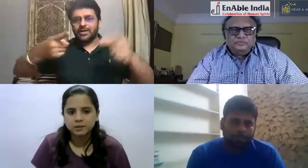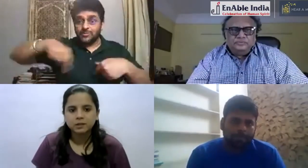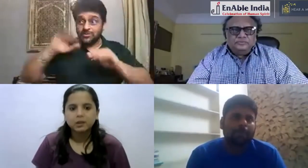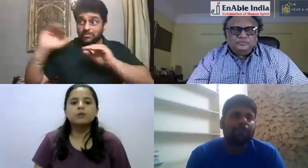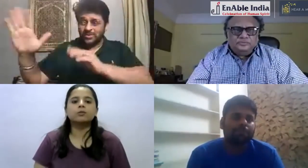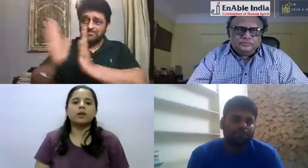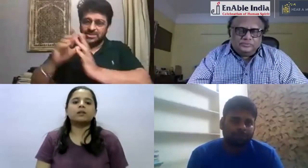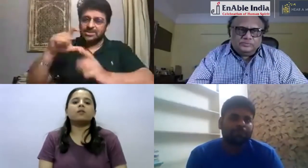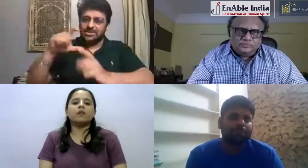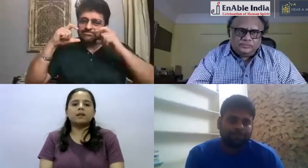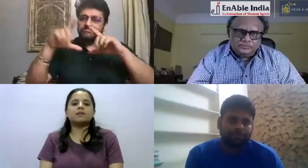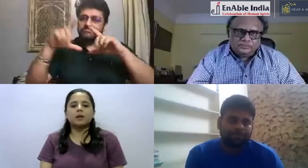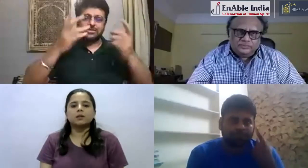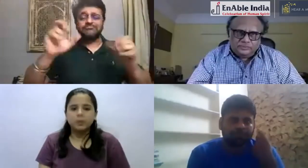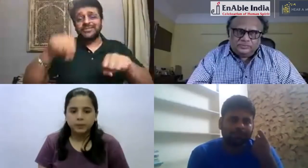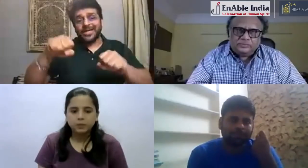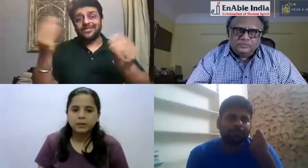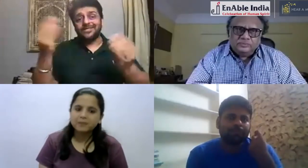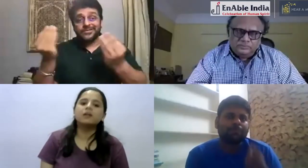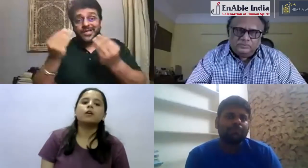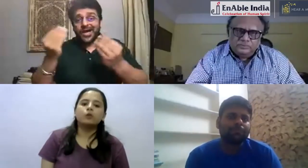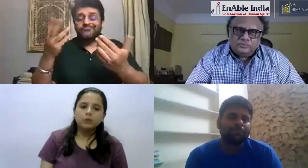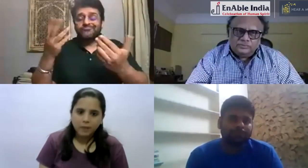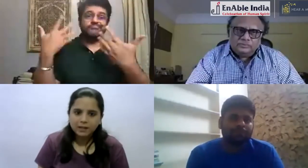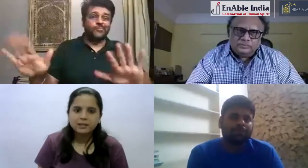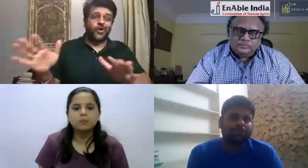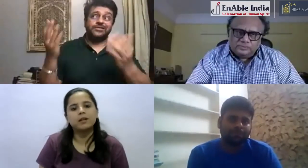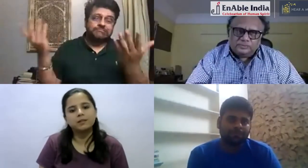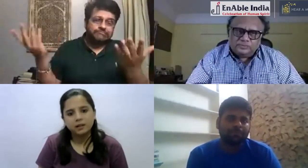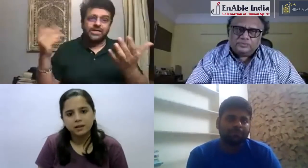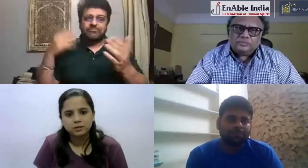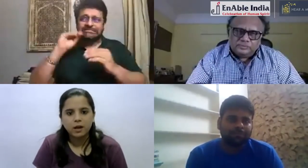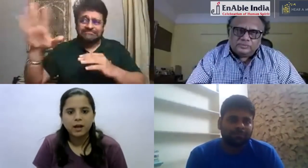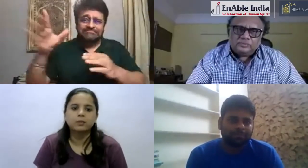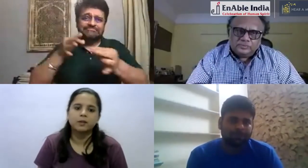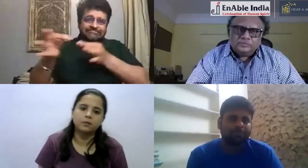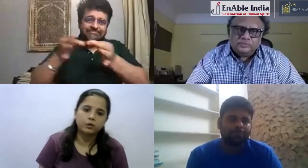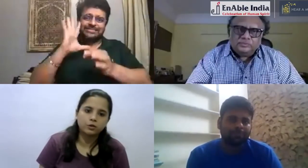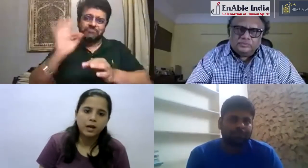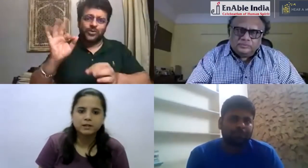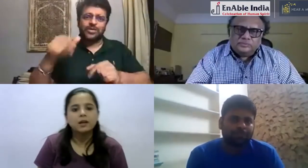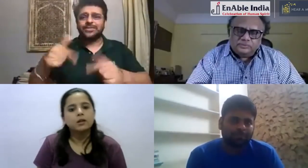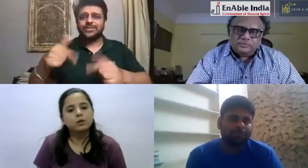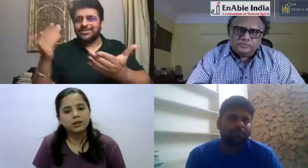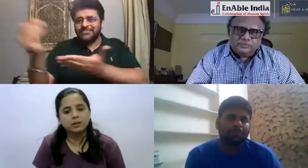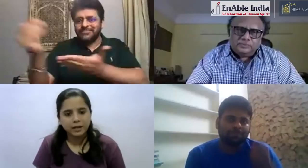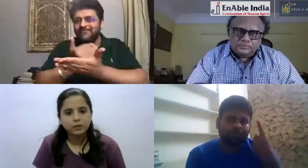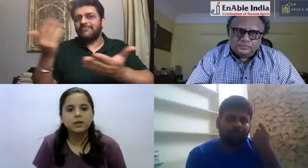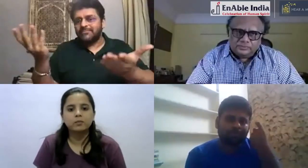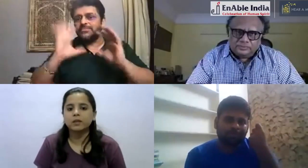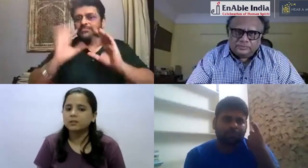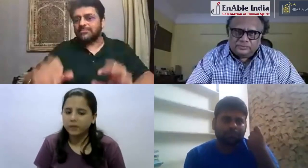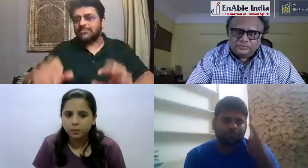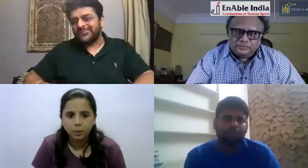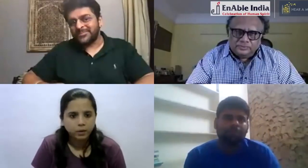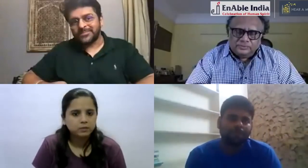responsible person to spread the awareness among the people. Please use mask and please sanitize your hands. Please wash your hands. You can explain to